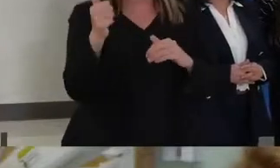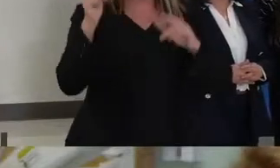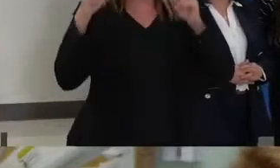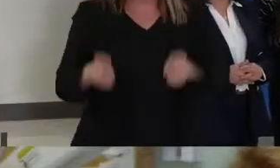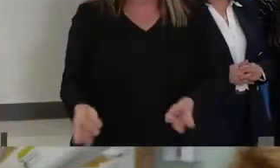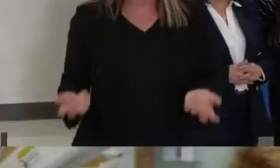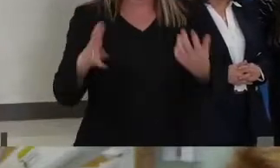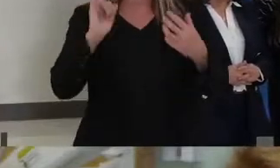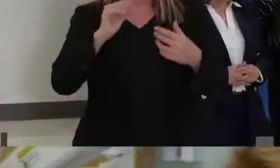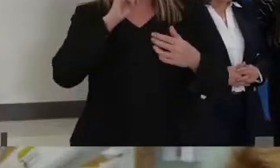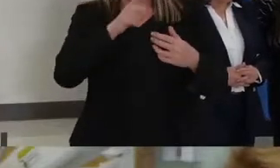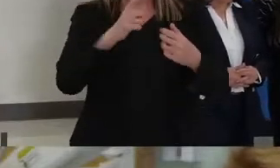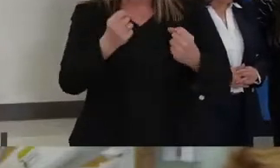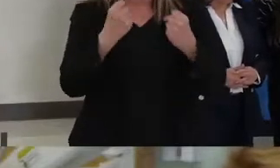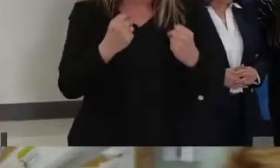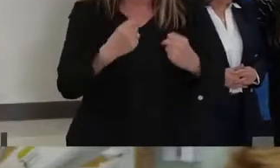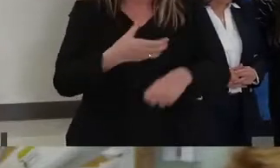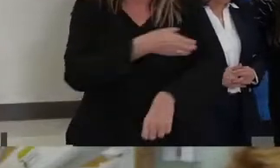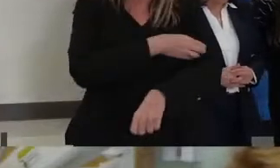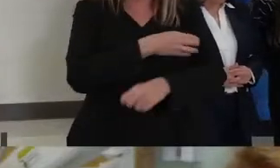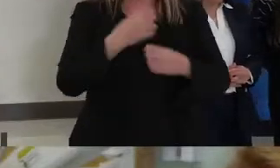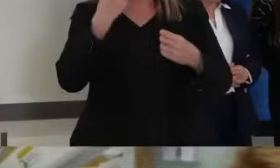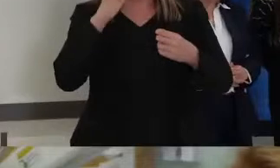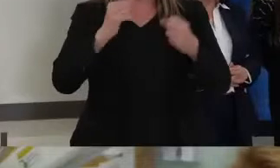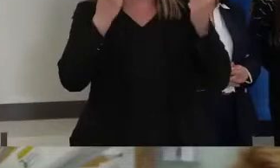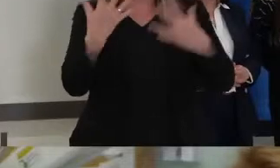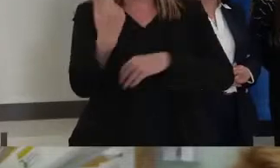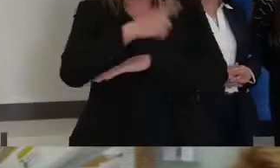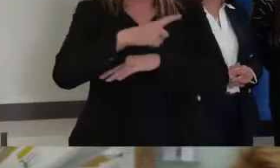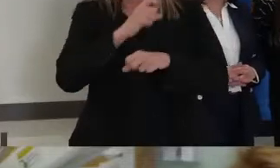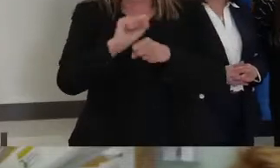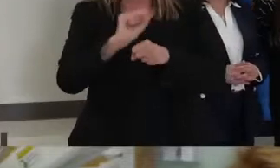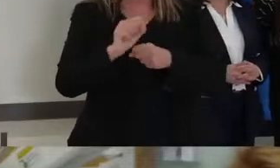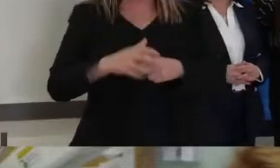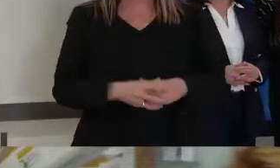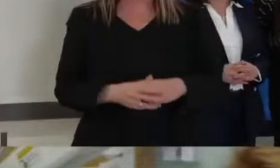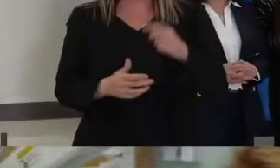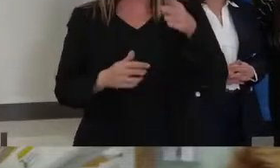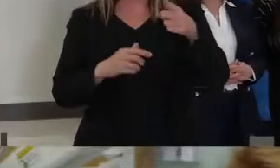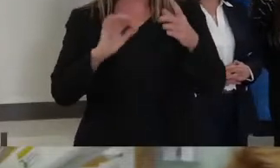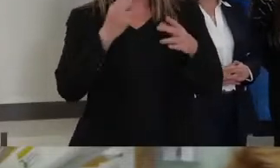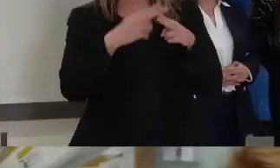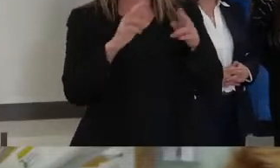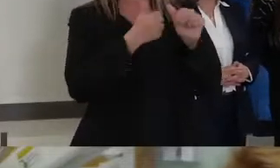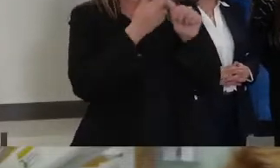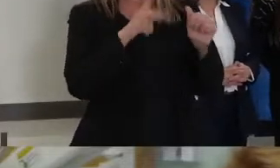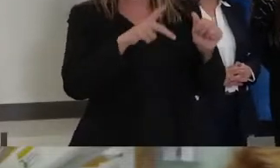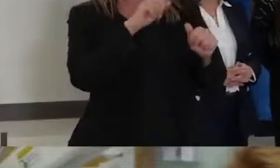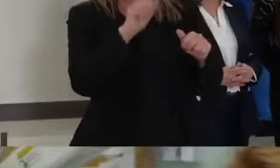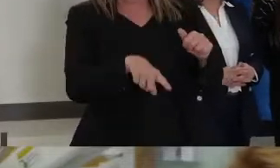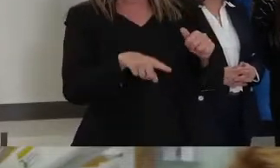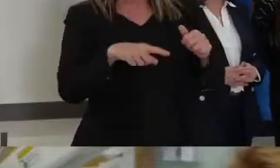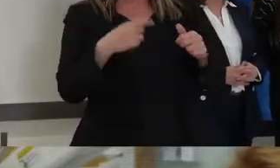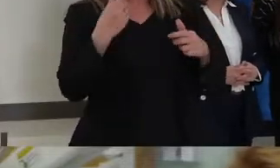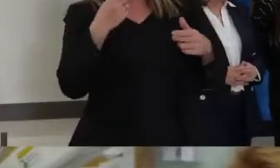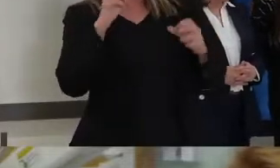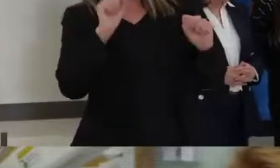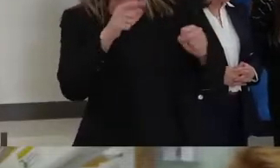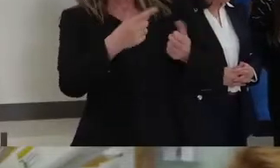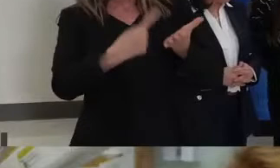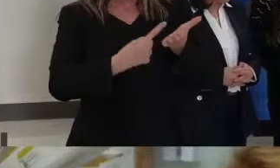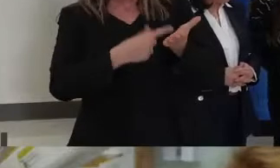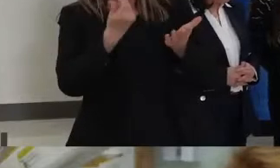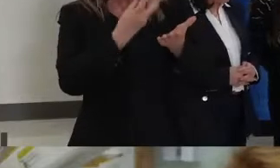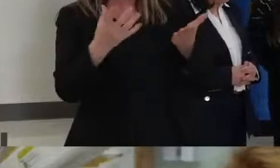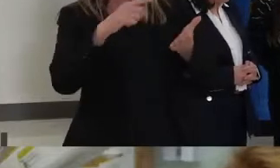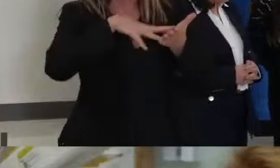that's really the thrust of this multi-day effort. Just a quick follow-up. Could you talk about anything you learned that might